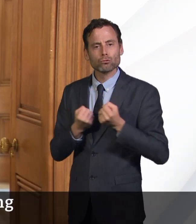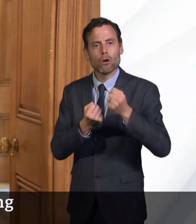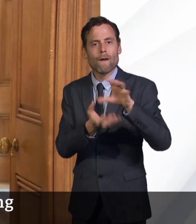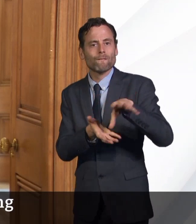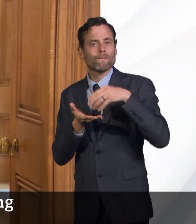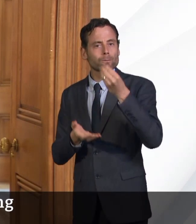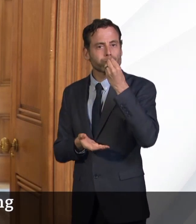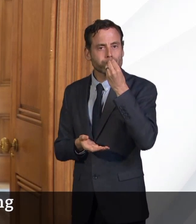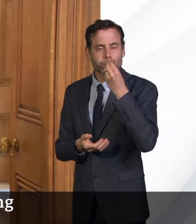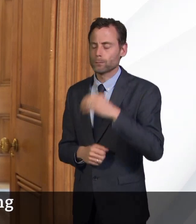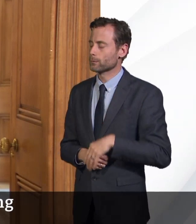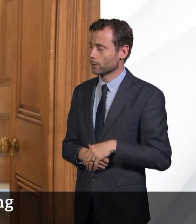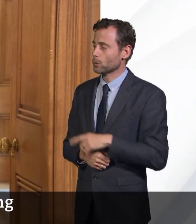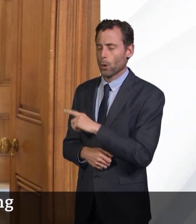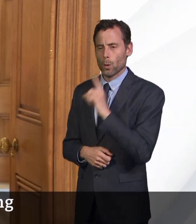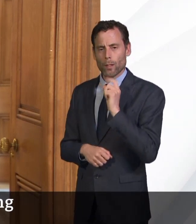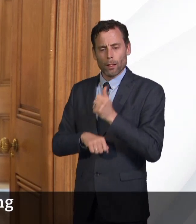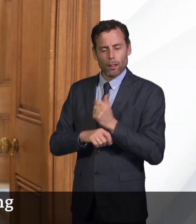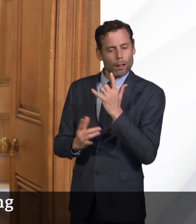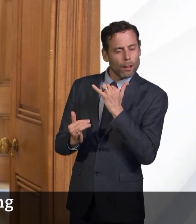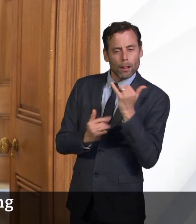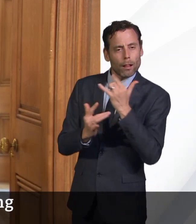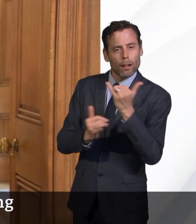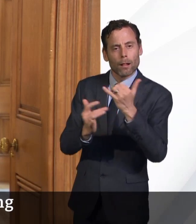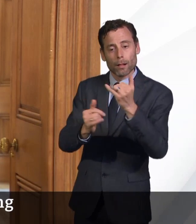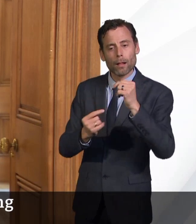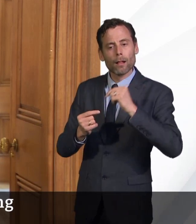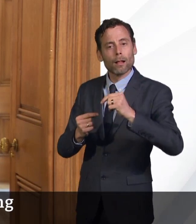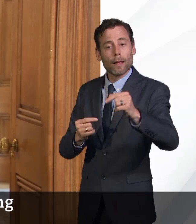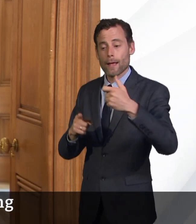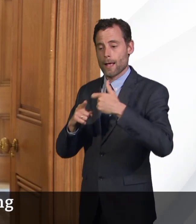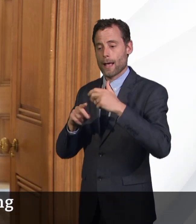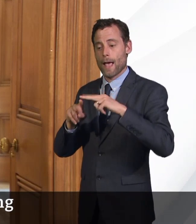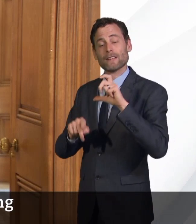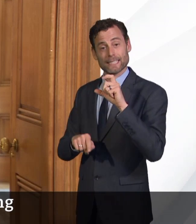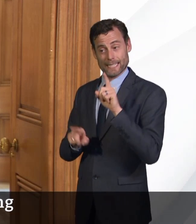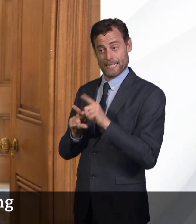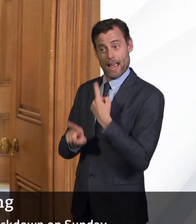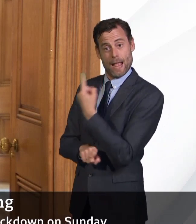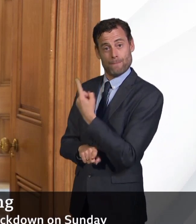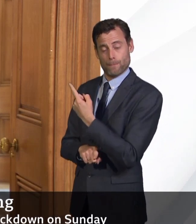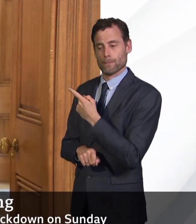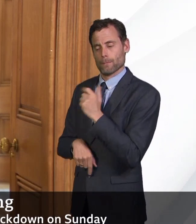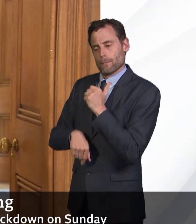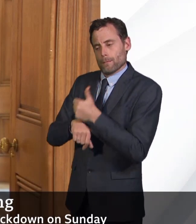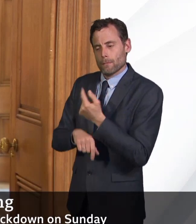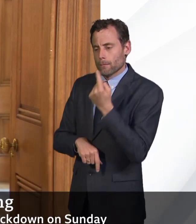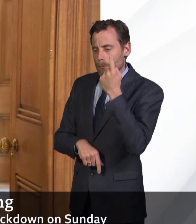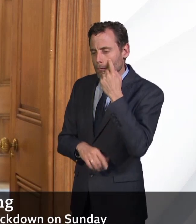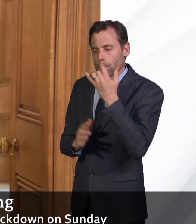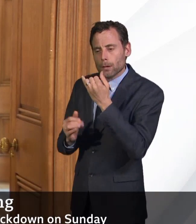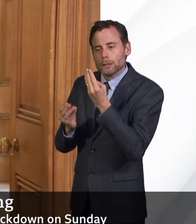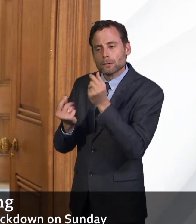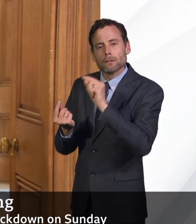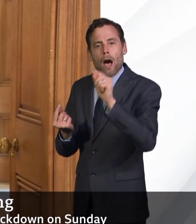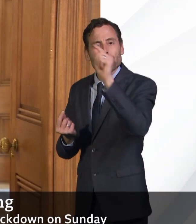on a pilot basis. And also KFC have also, on a pilot basis, opened some